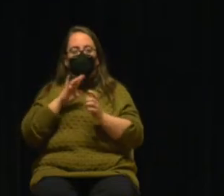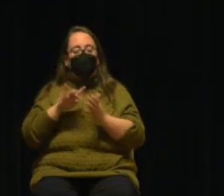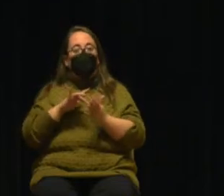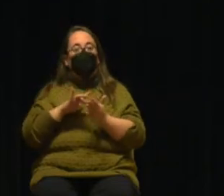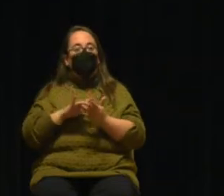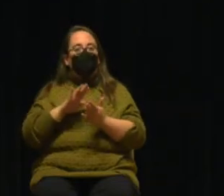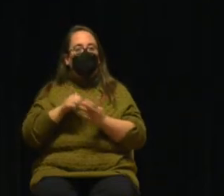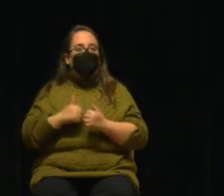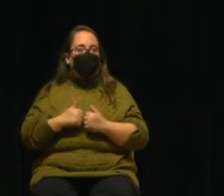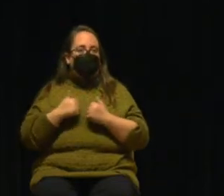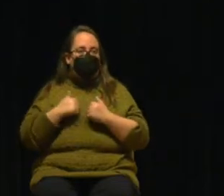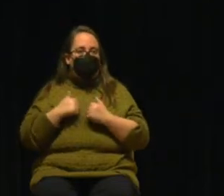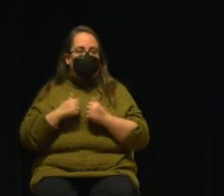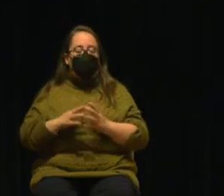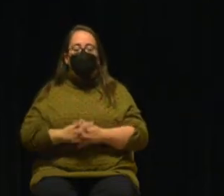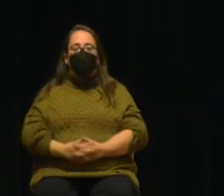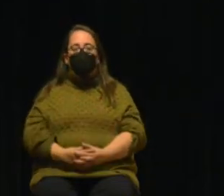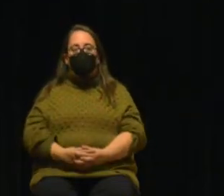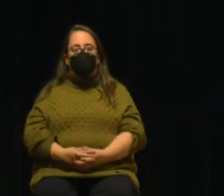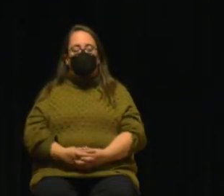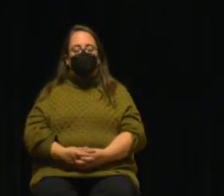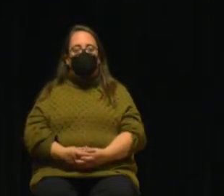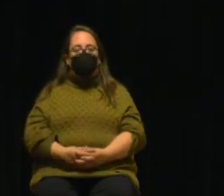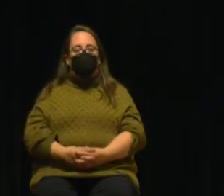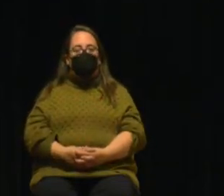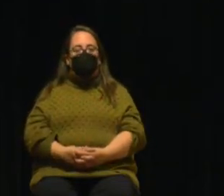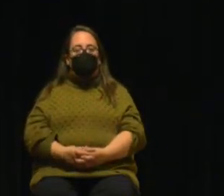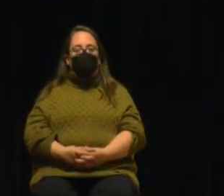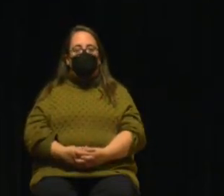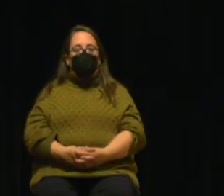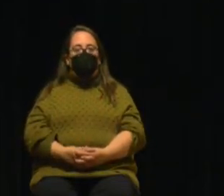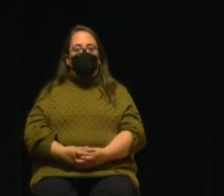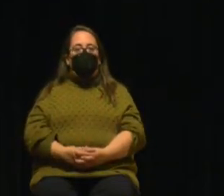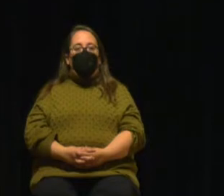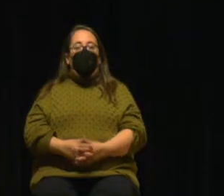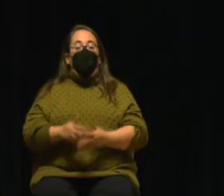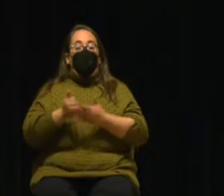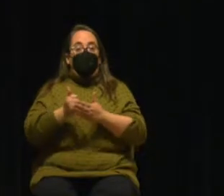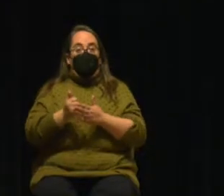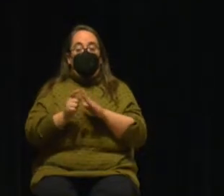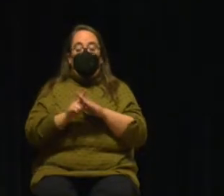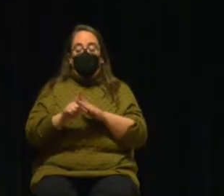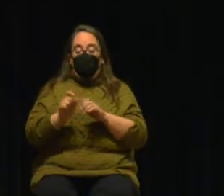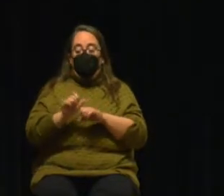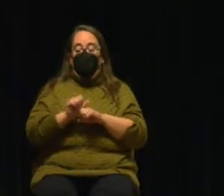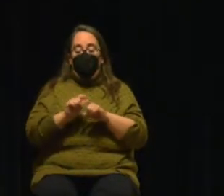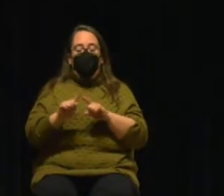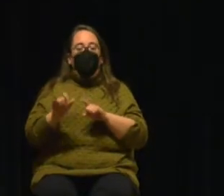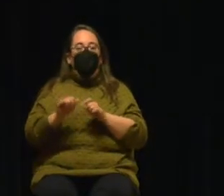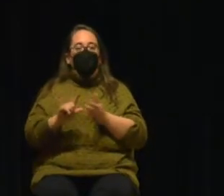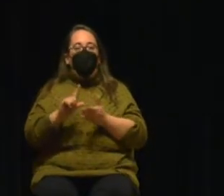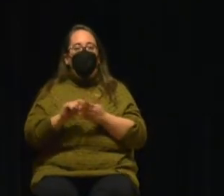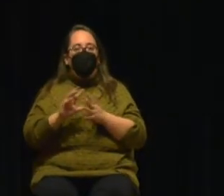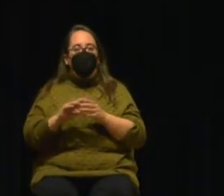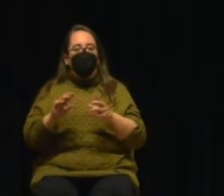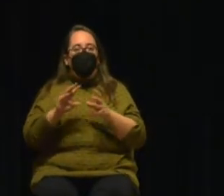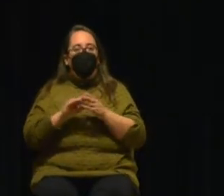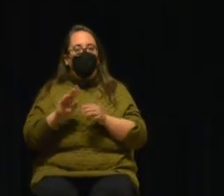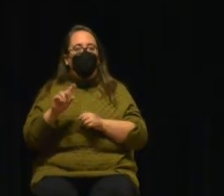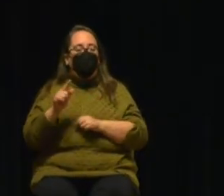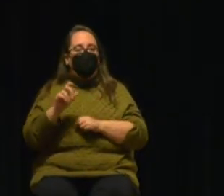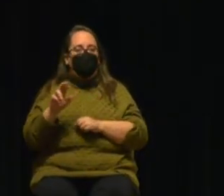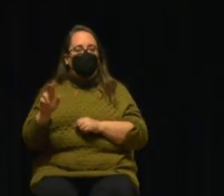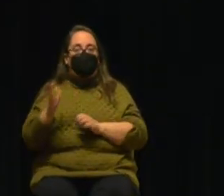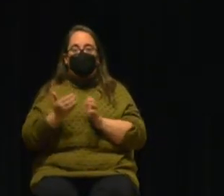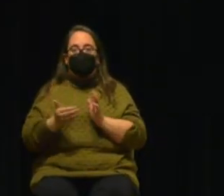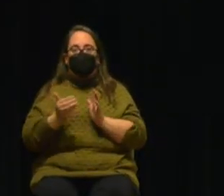his life. Even as he was aiding fugitive slaves, he was publishing stories of the Underground Railroad.